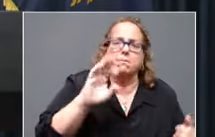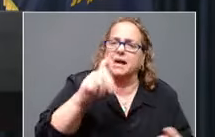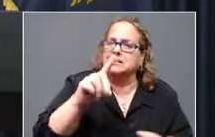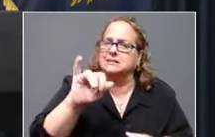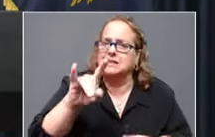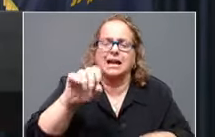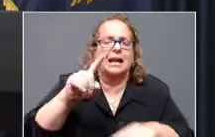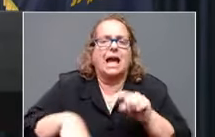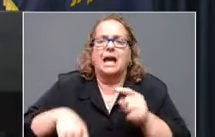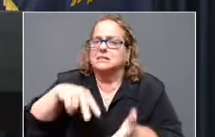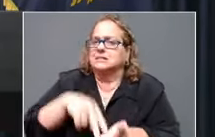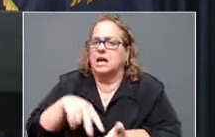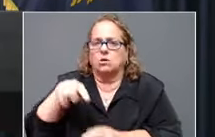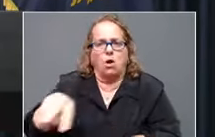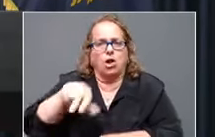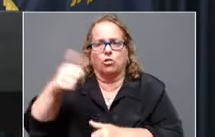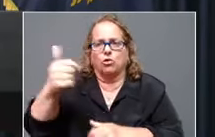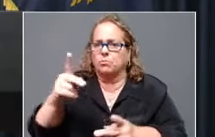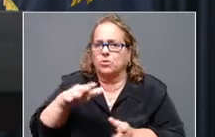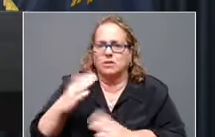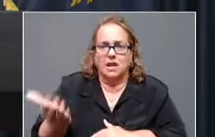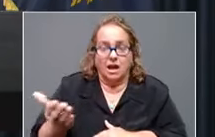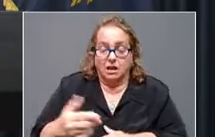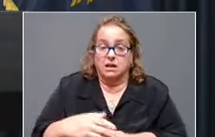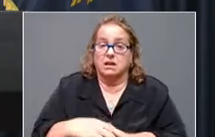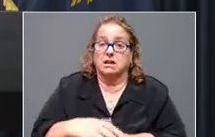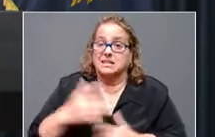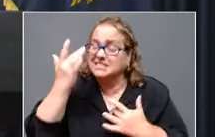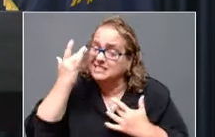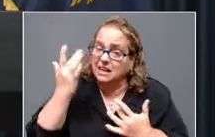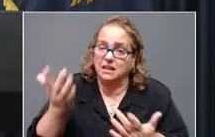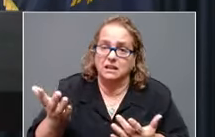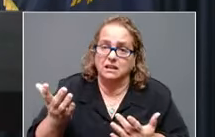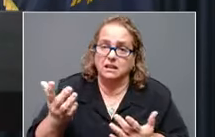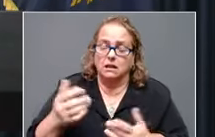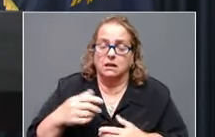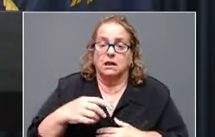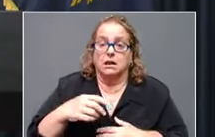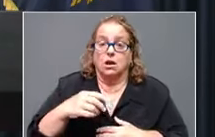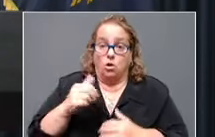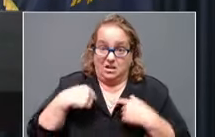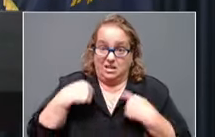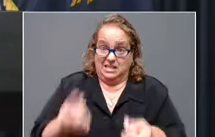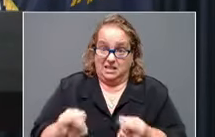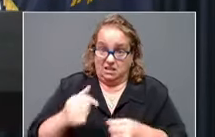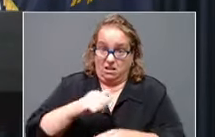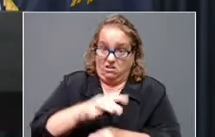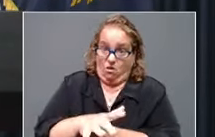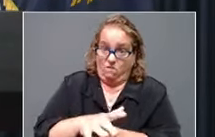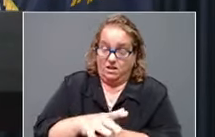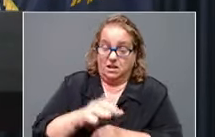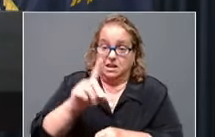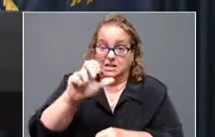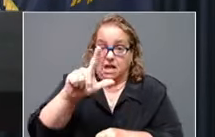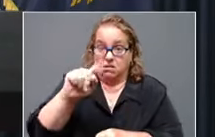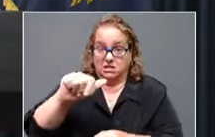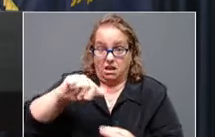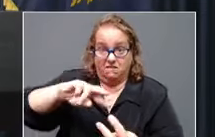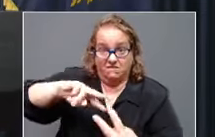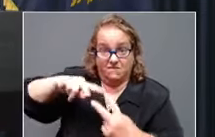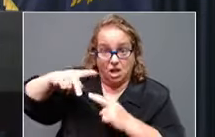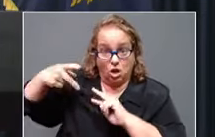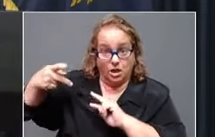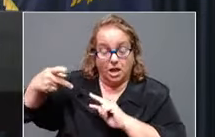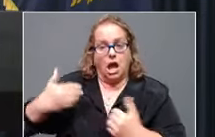patients tend not to have any other illnesses that contribute to their sickness. They don't really even have anything in common with